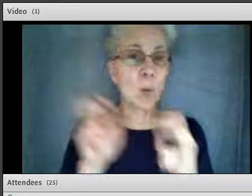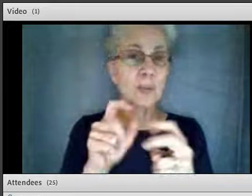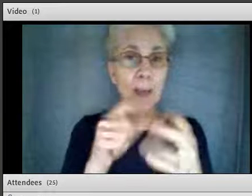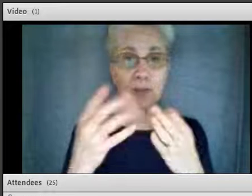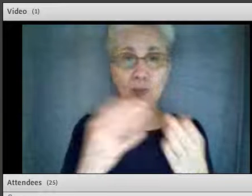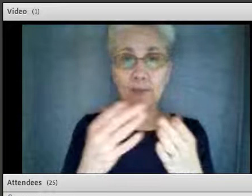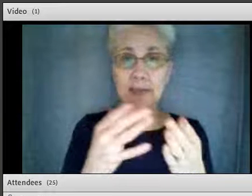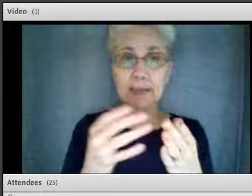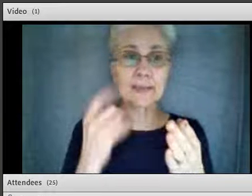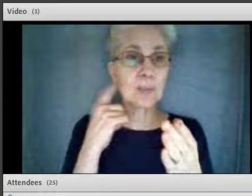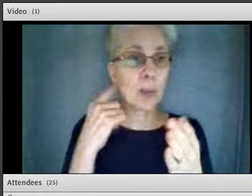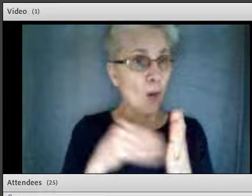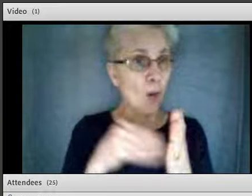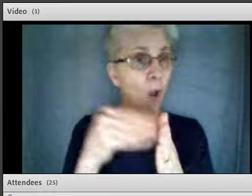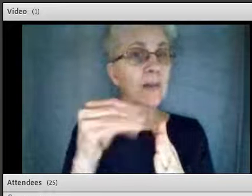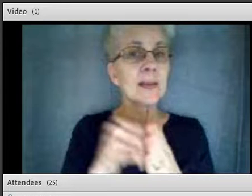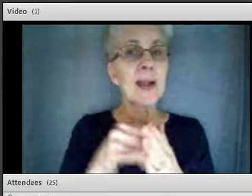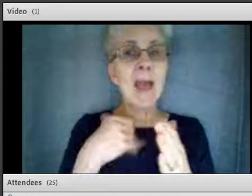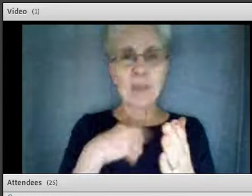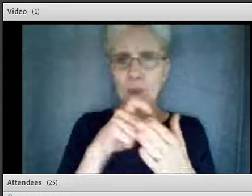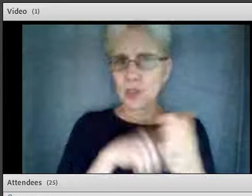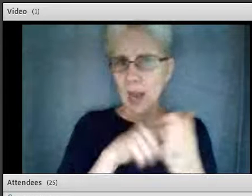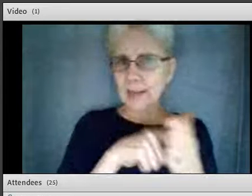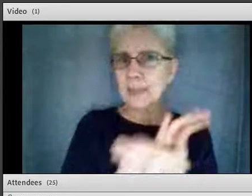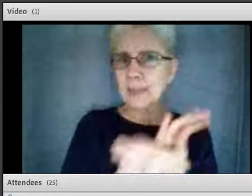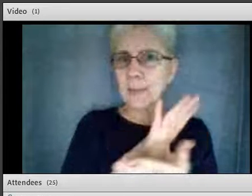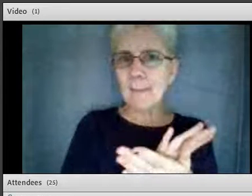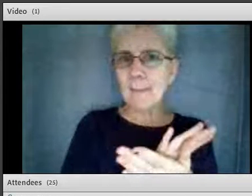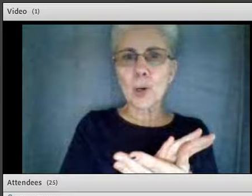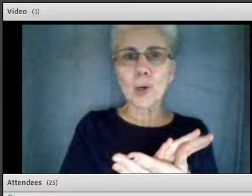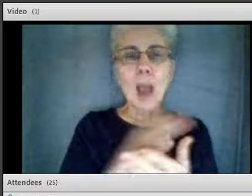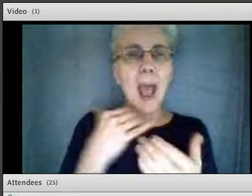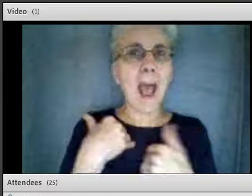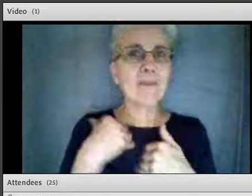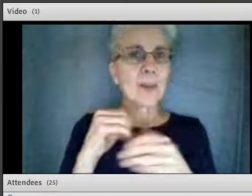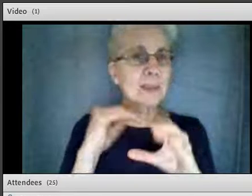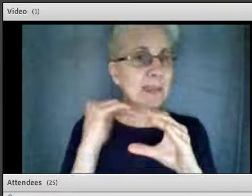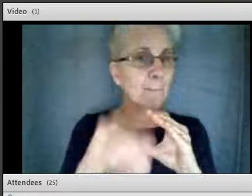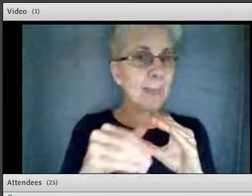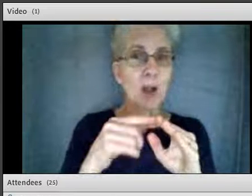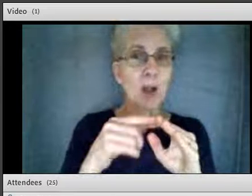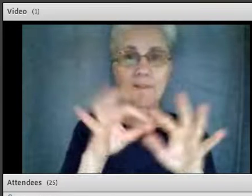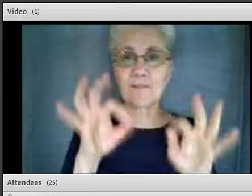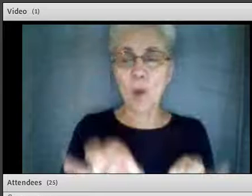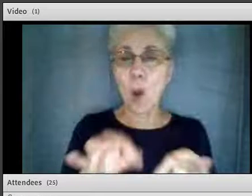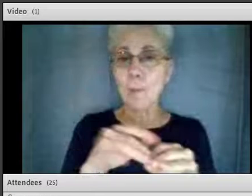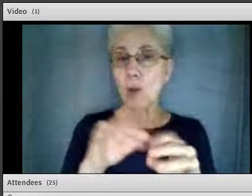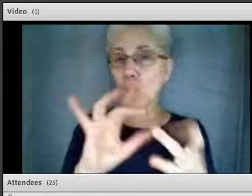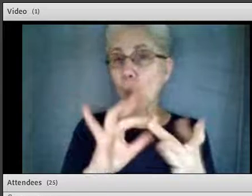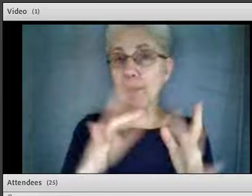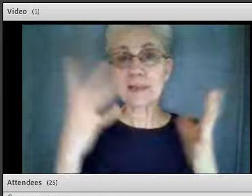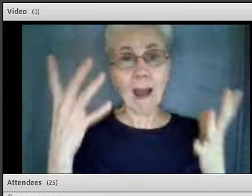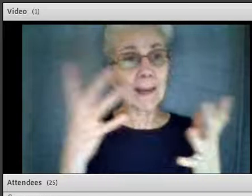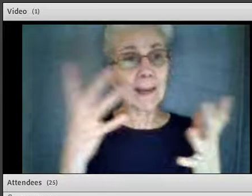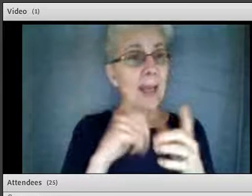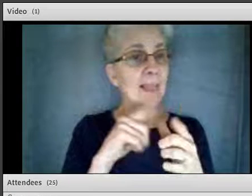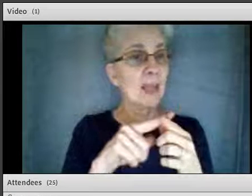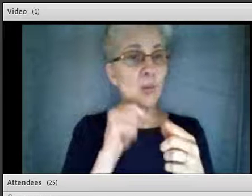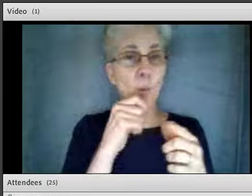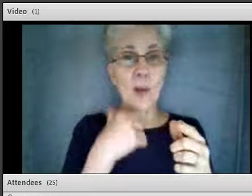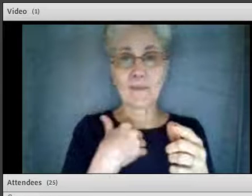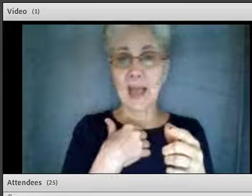it down on a piece of paper. Have them submit it on a form on your website. And you don't have to have their picture. It could be anonymous.